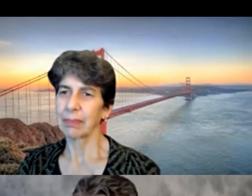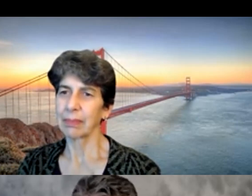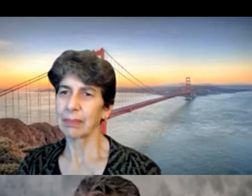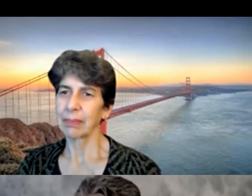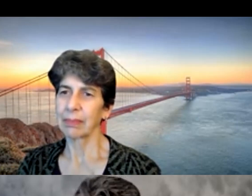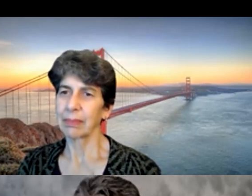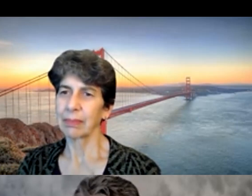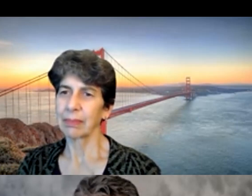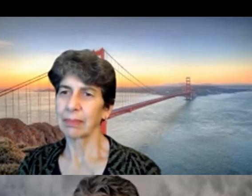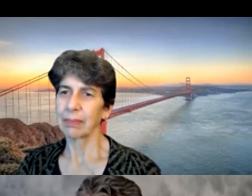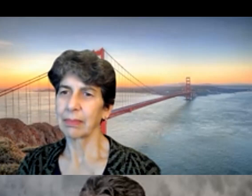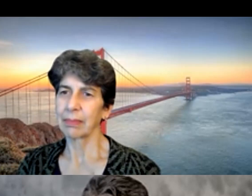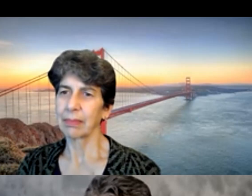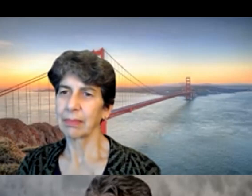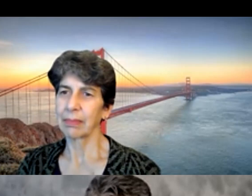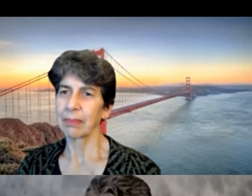doing to recruit